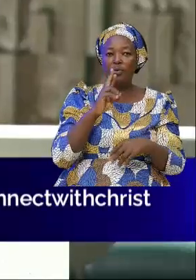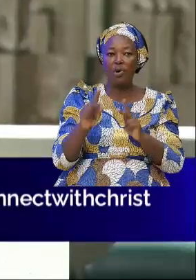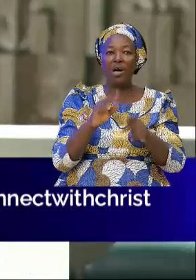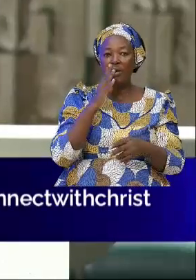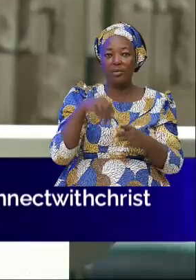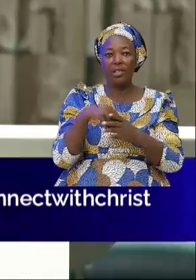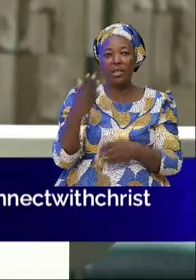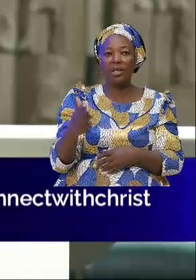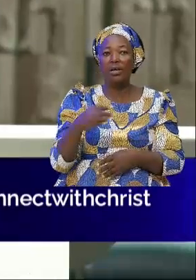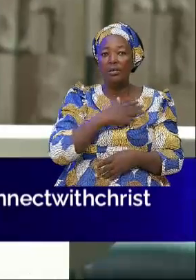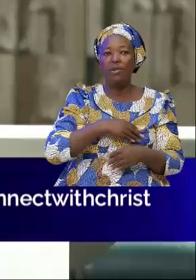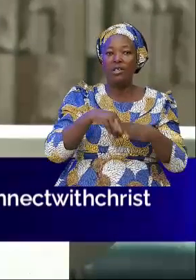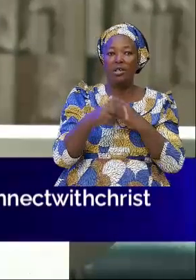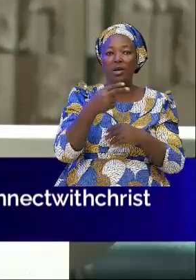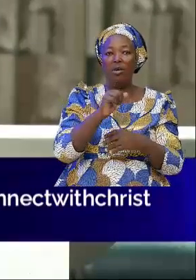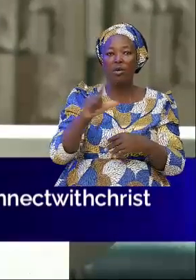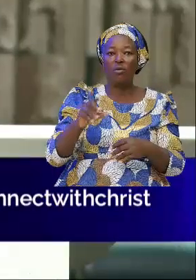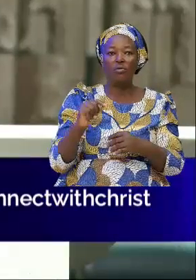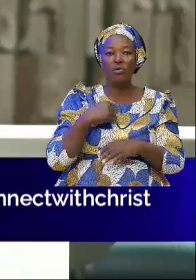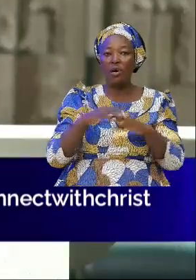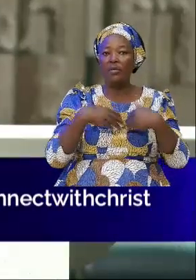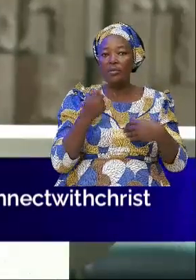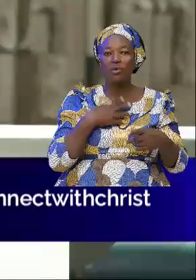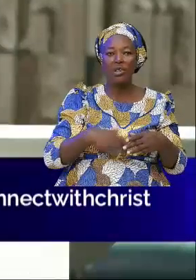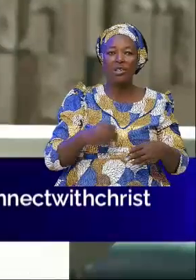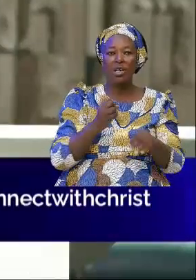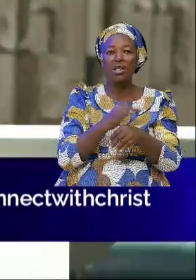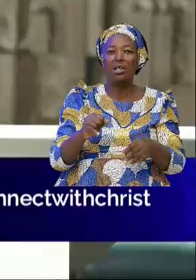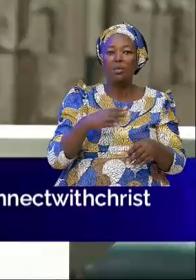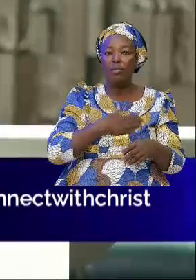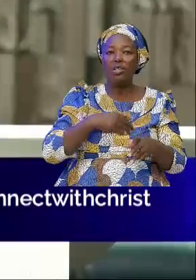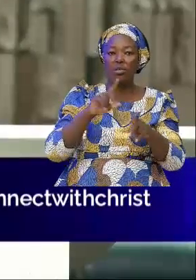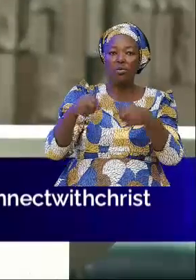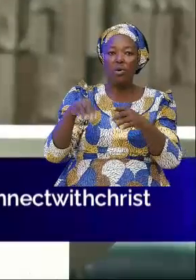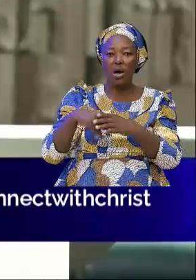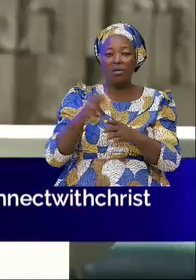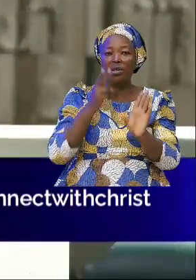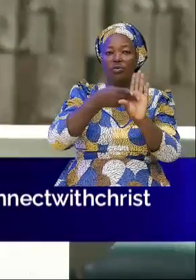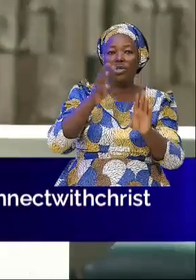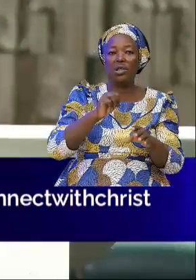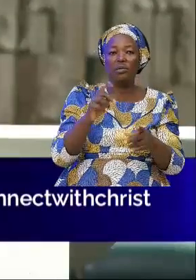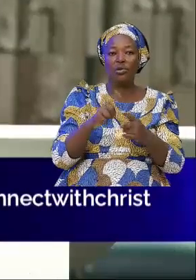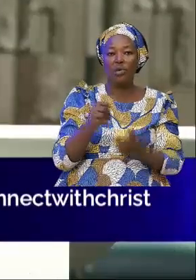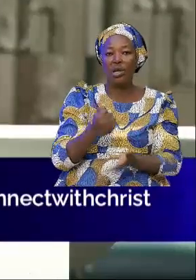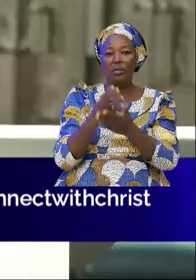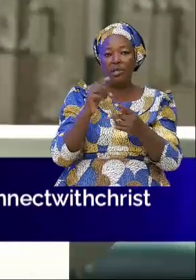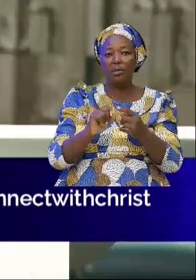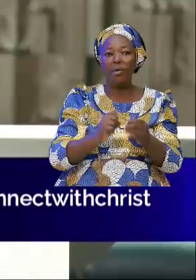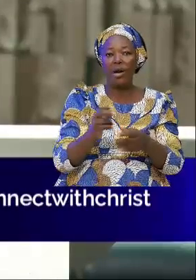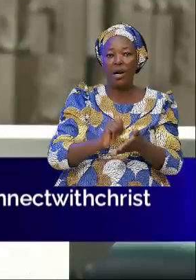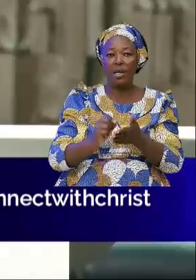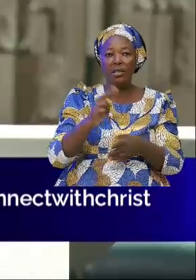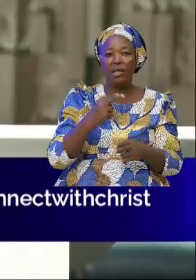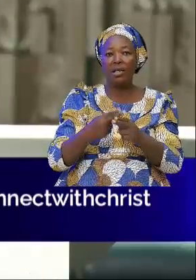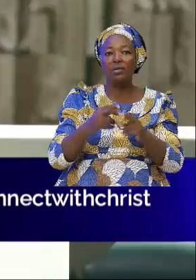And outside too, so many people outside. Please, if in the hall you have nobody counseling, quickly join the